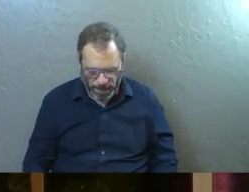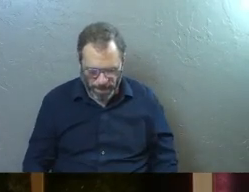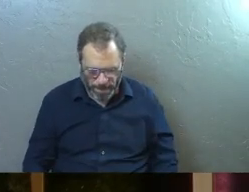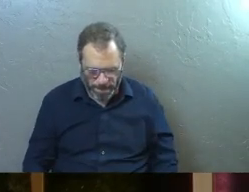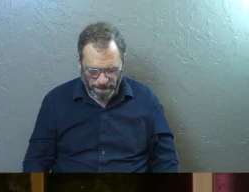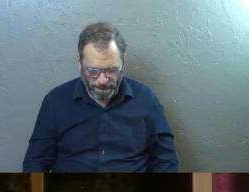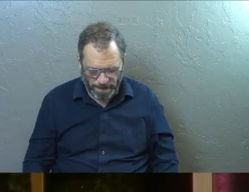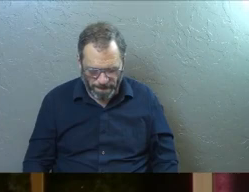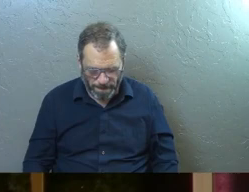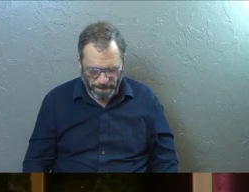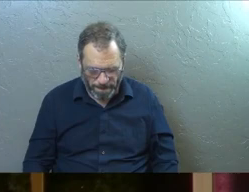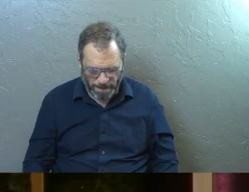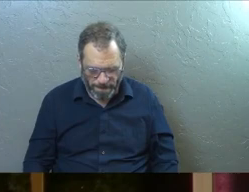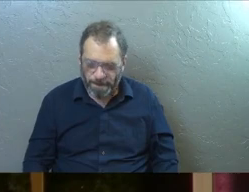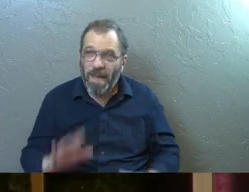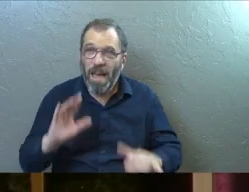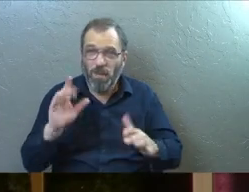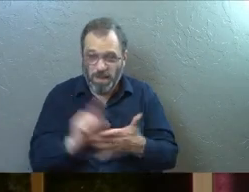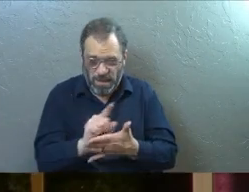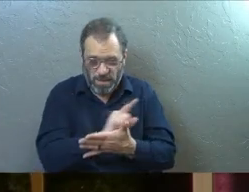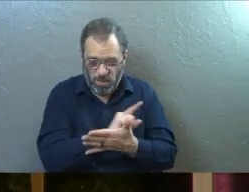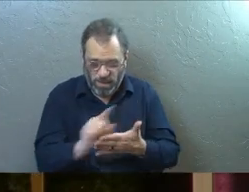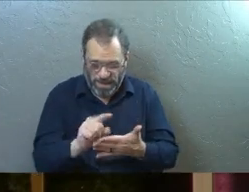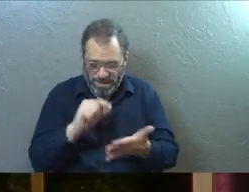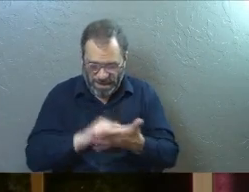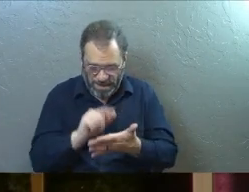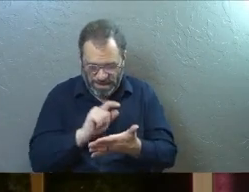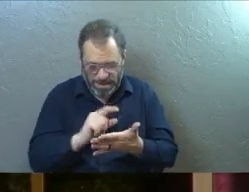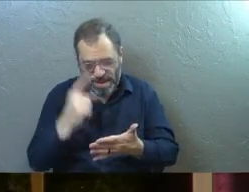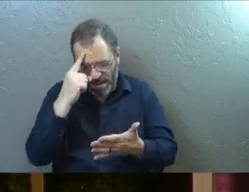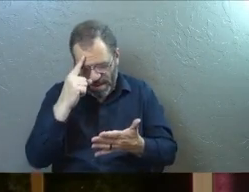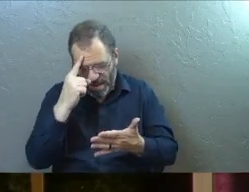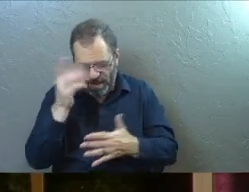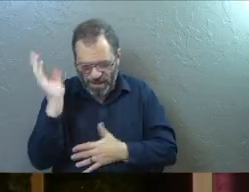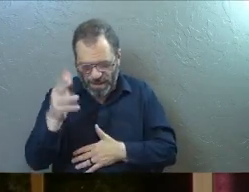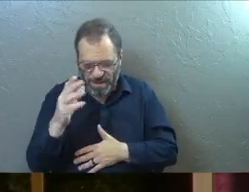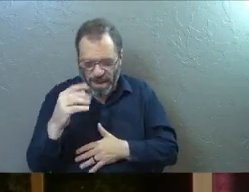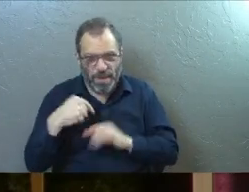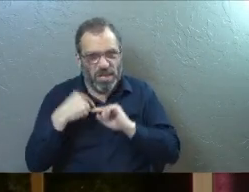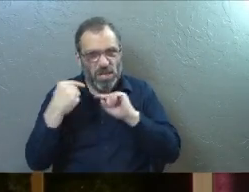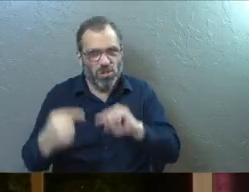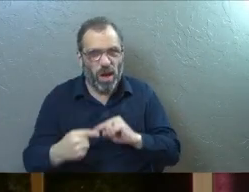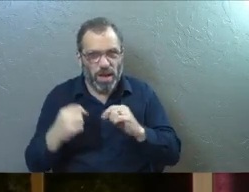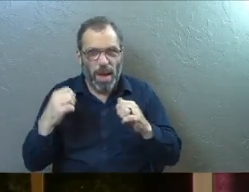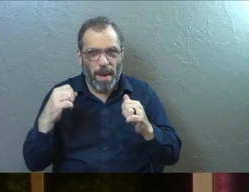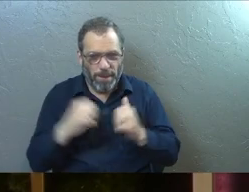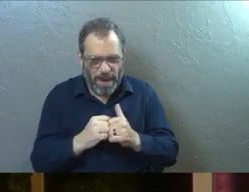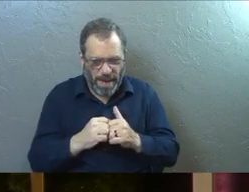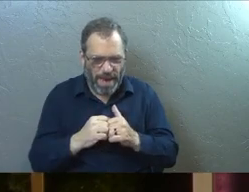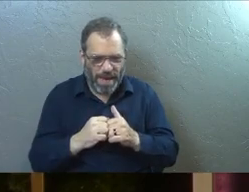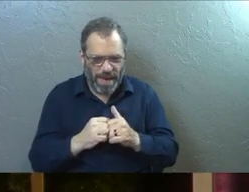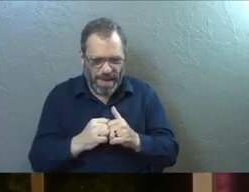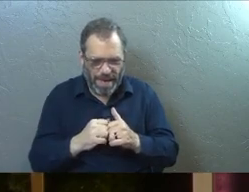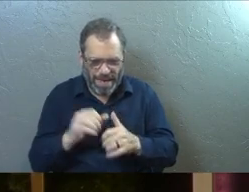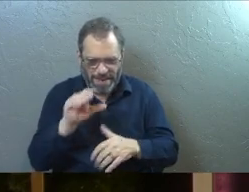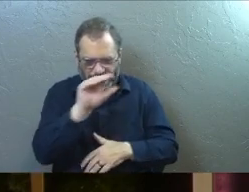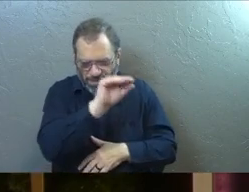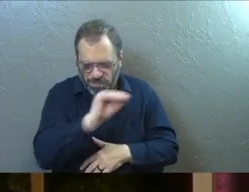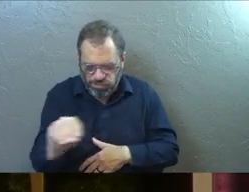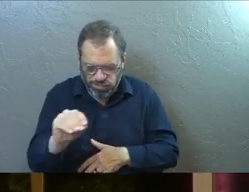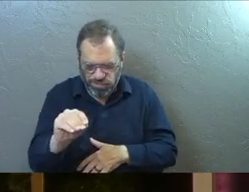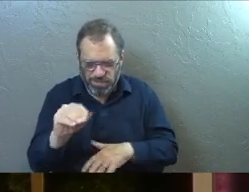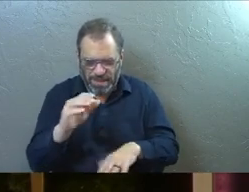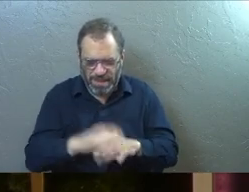say that, like, all week long writing this message, I had to fight so hard my knee-jerk reaction to put in all